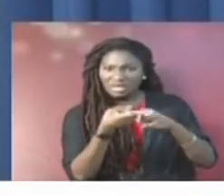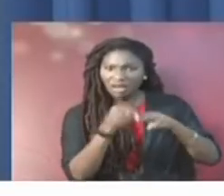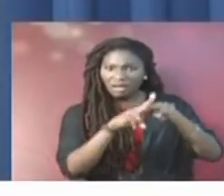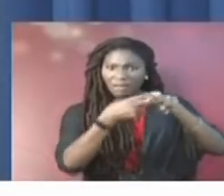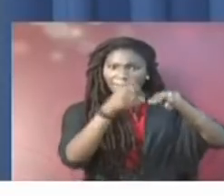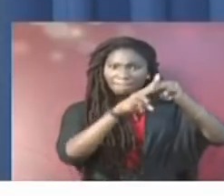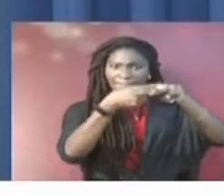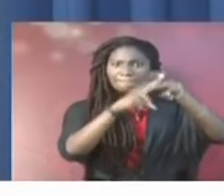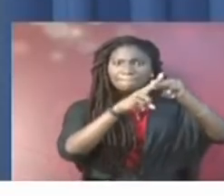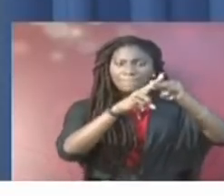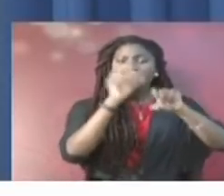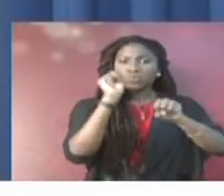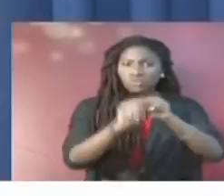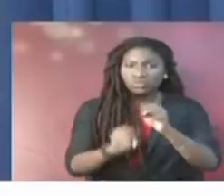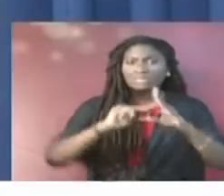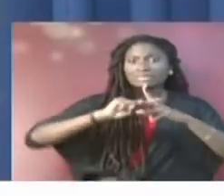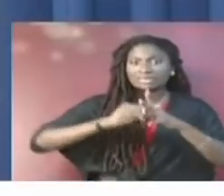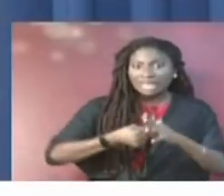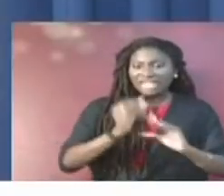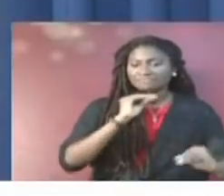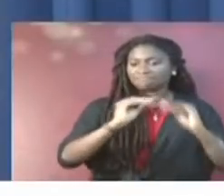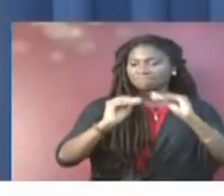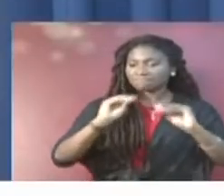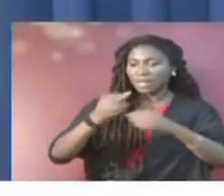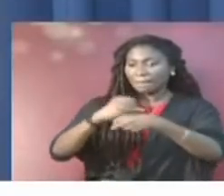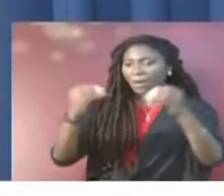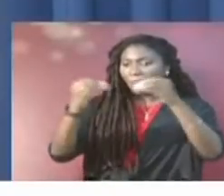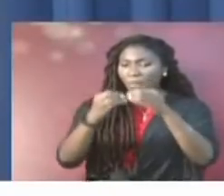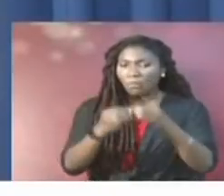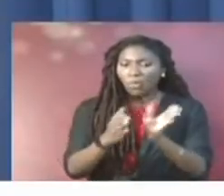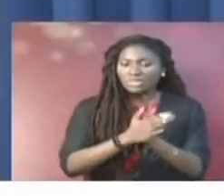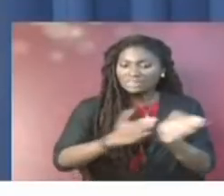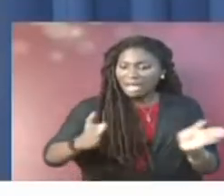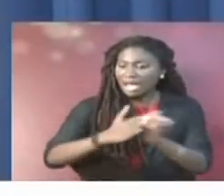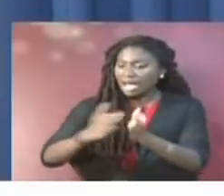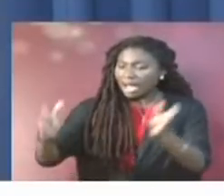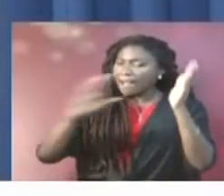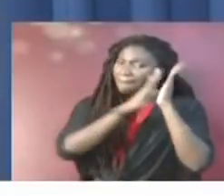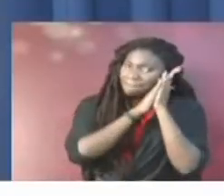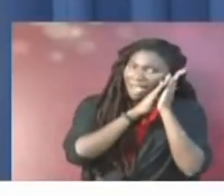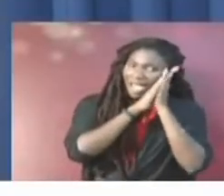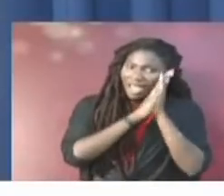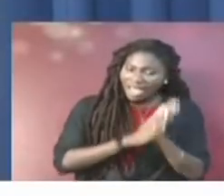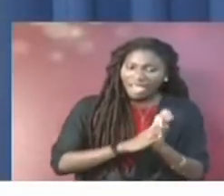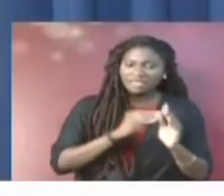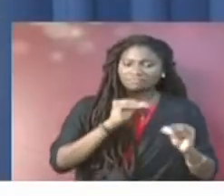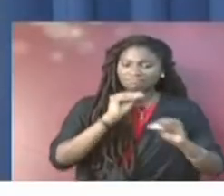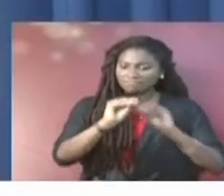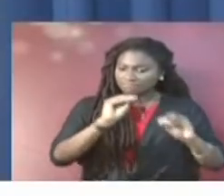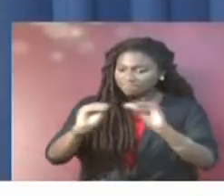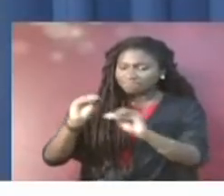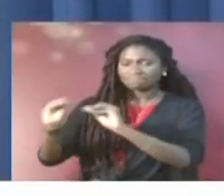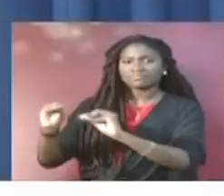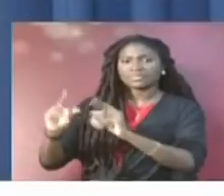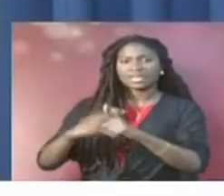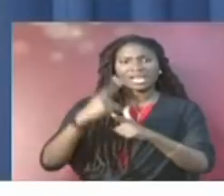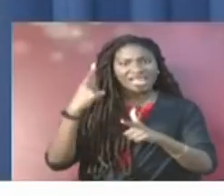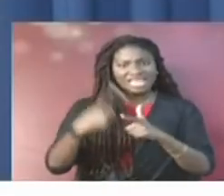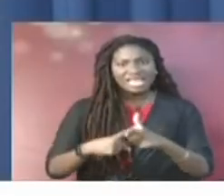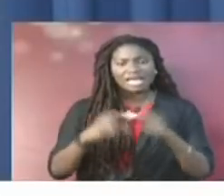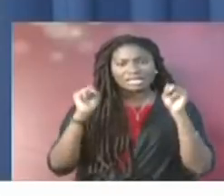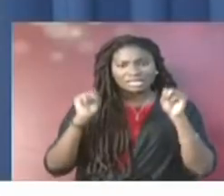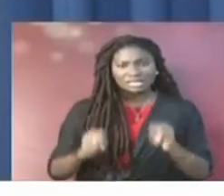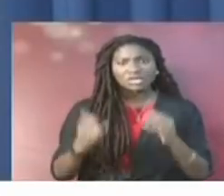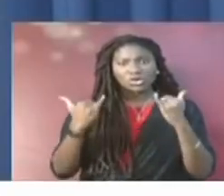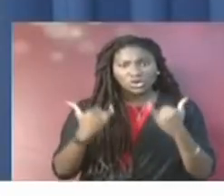things in place to really activate further beds, increase capacity at the hospitals, which we did. As I would have indicated, we did increase our capacity